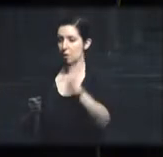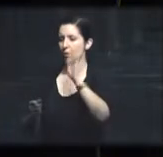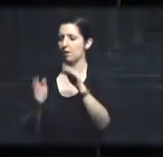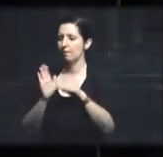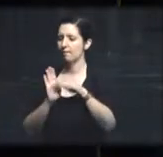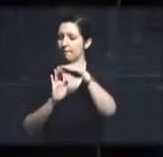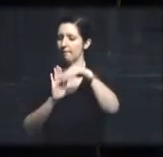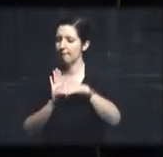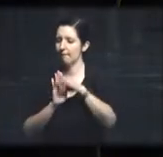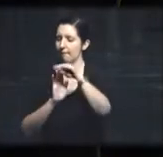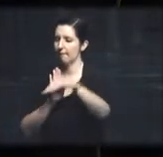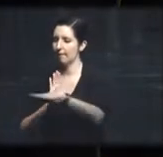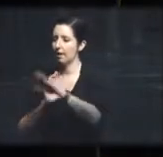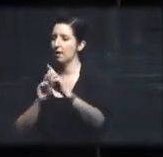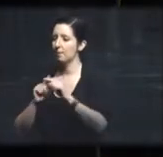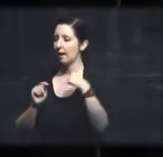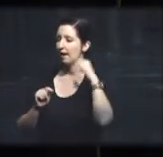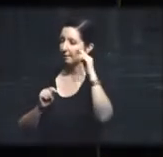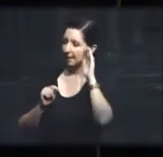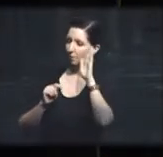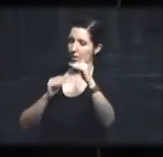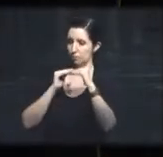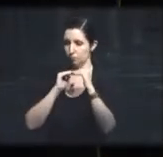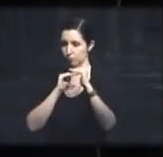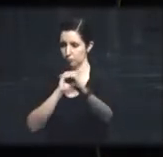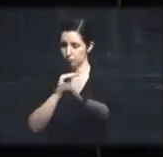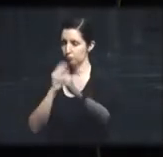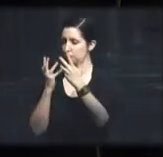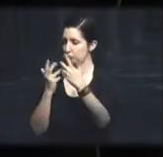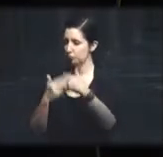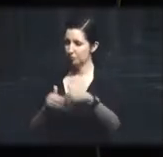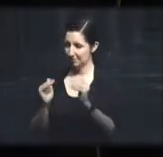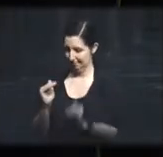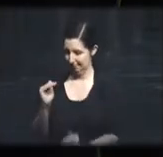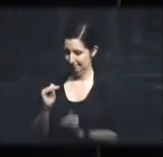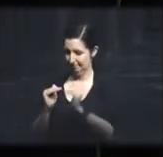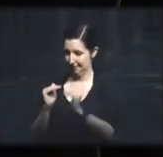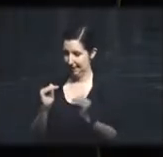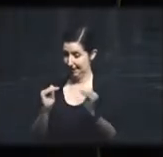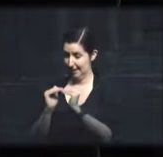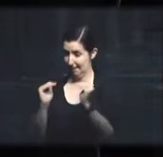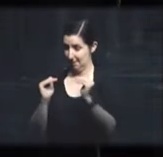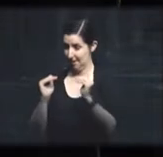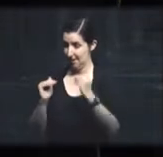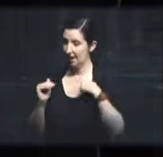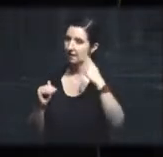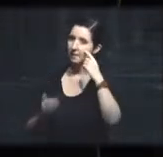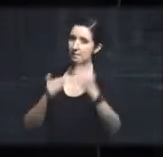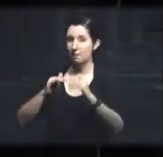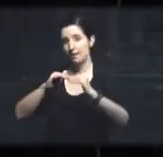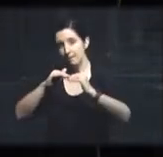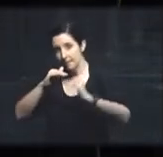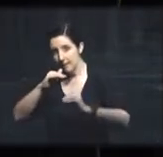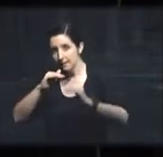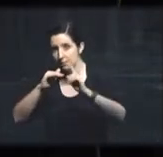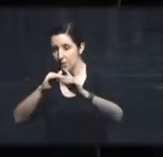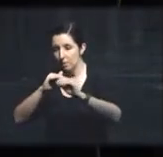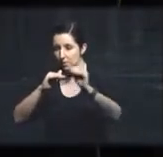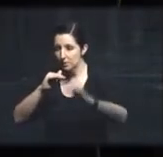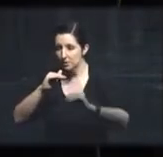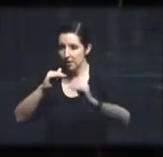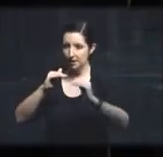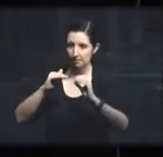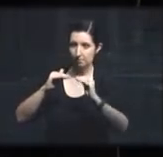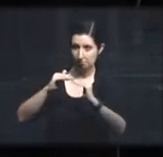out. I'm pretty confident we will settle out very close to even. Probably less than 1% up or down would be my best